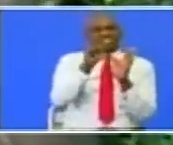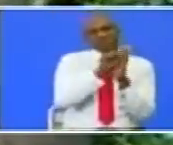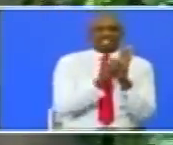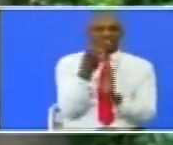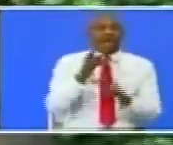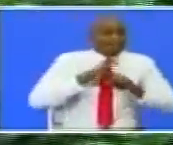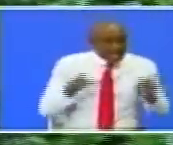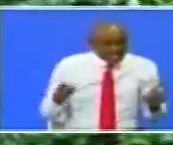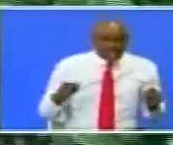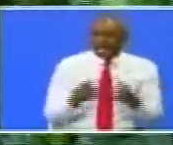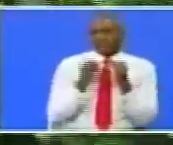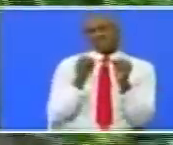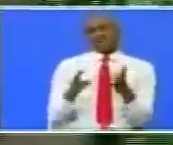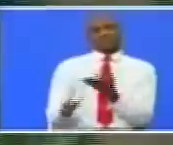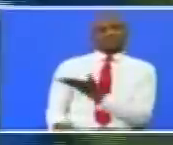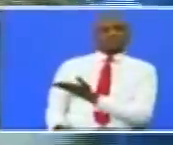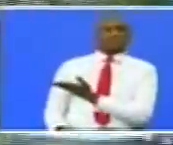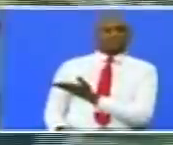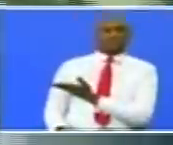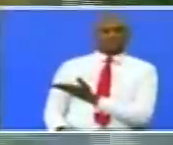books, but that's not the case.